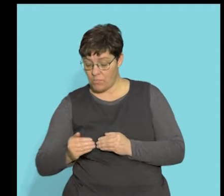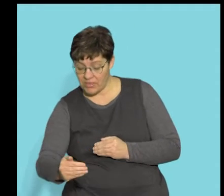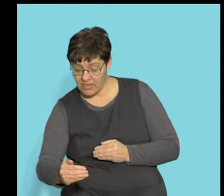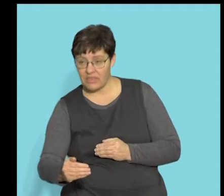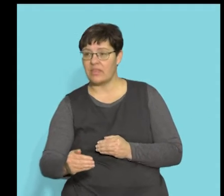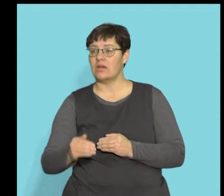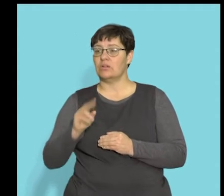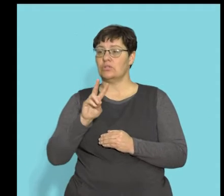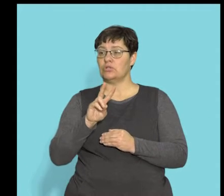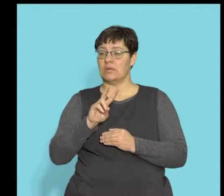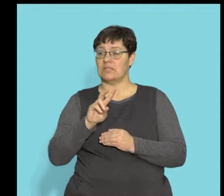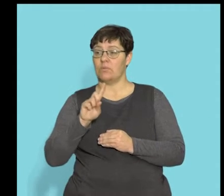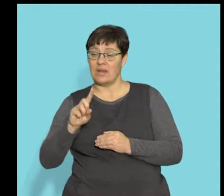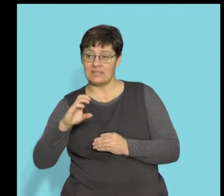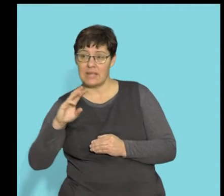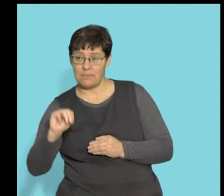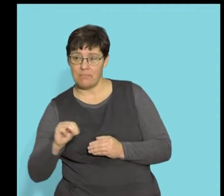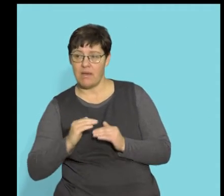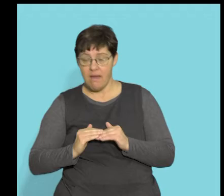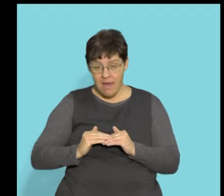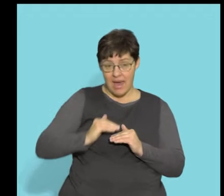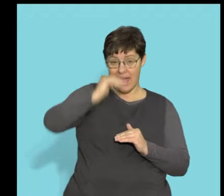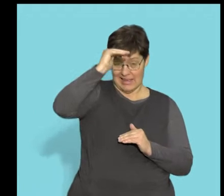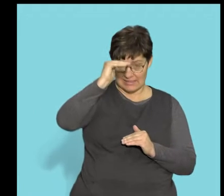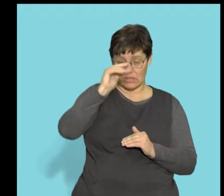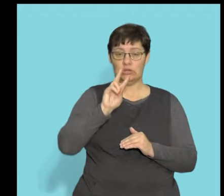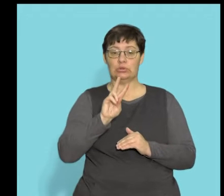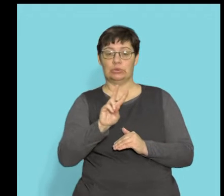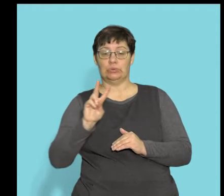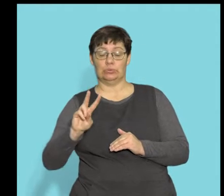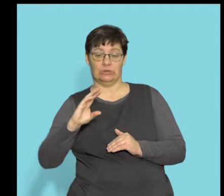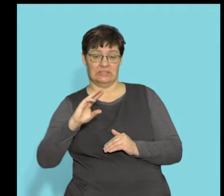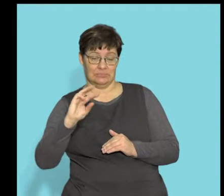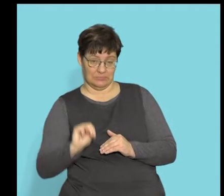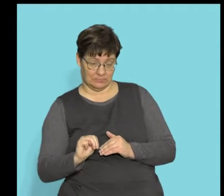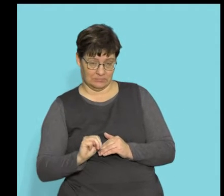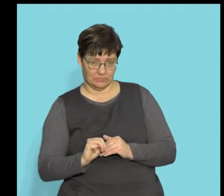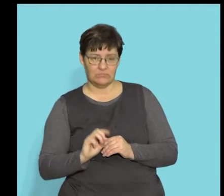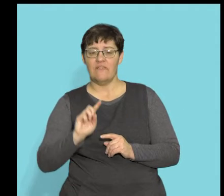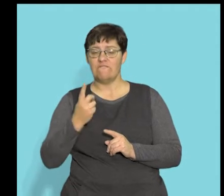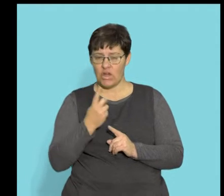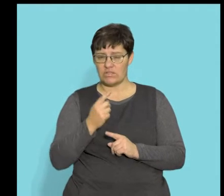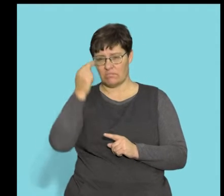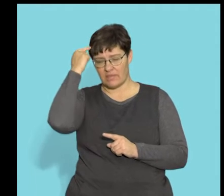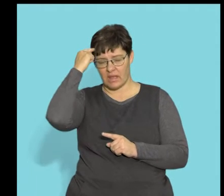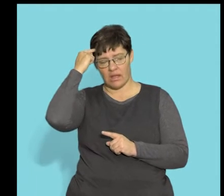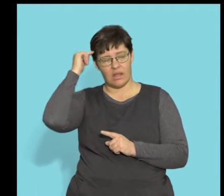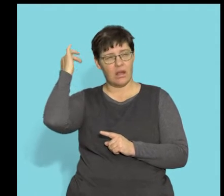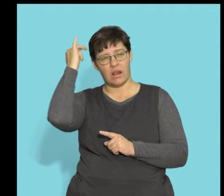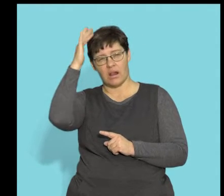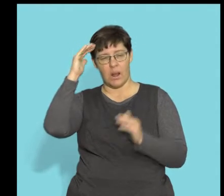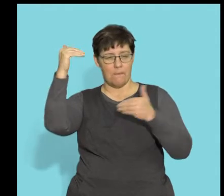of 22 centimeters. So before we actually start with this example, I'm going to ask us to actually imagine this